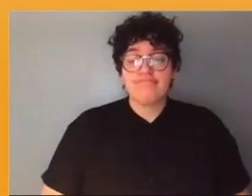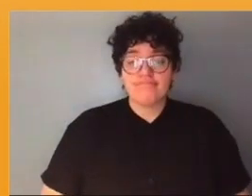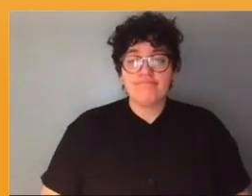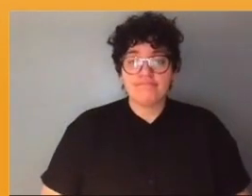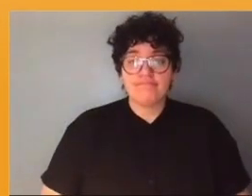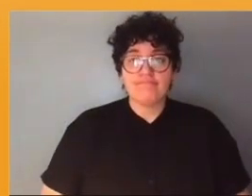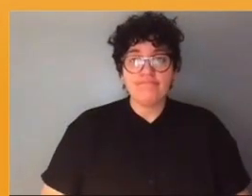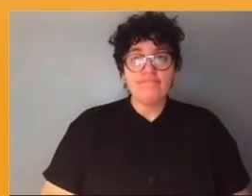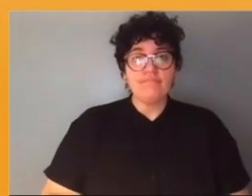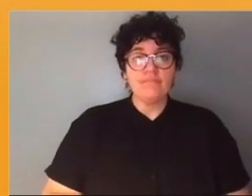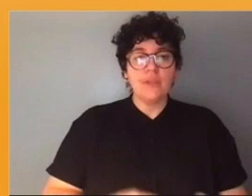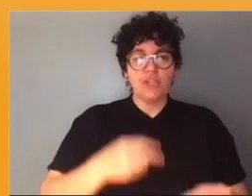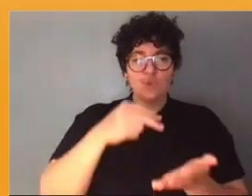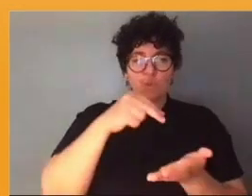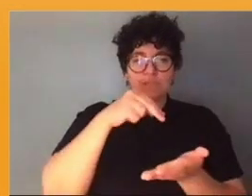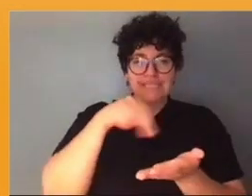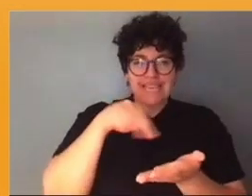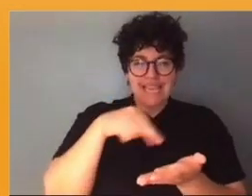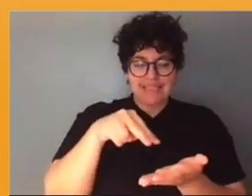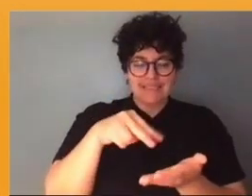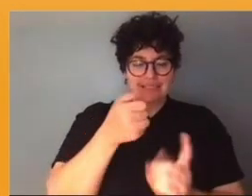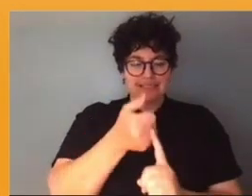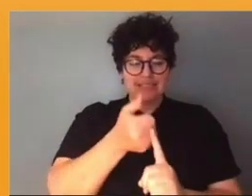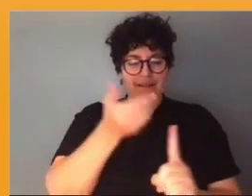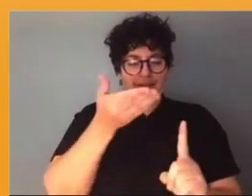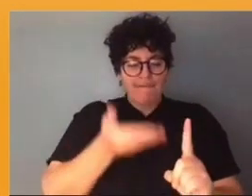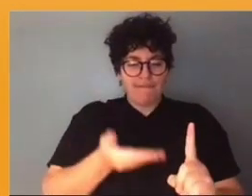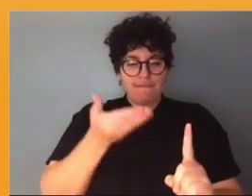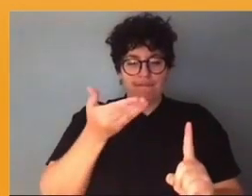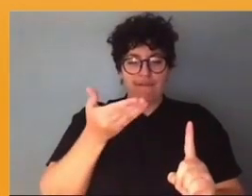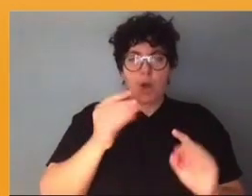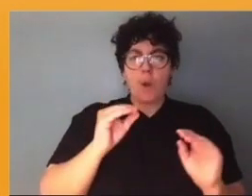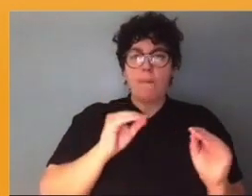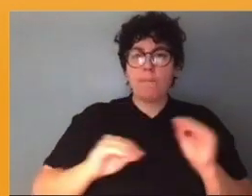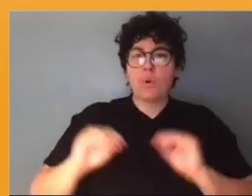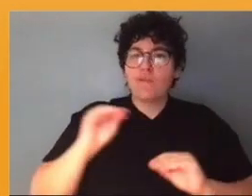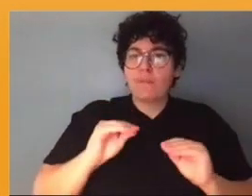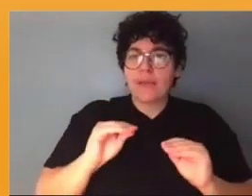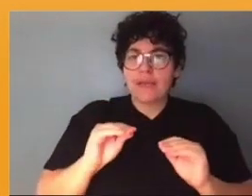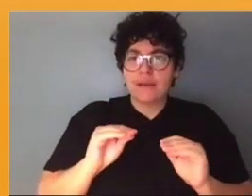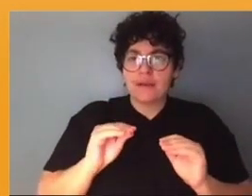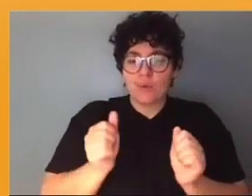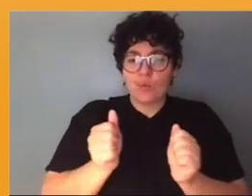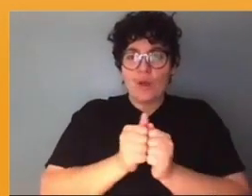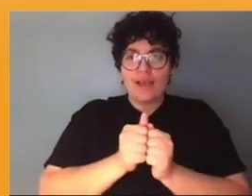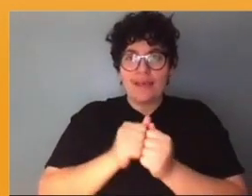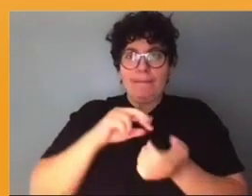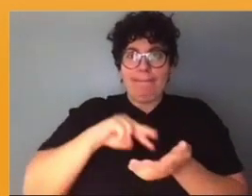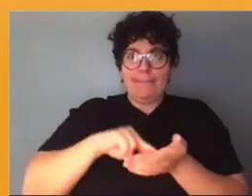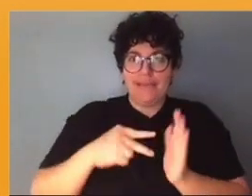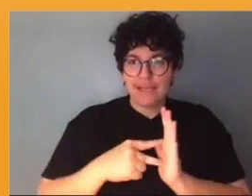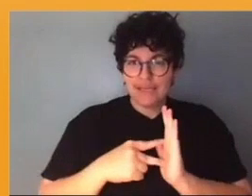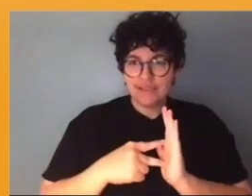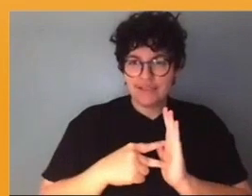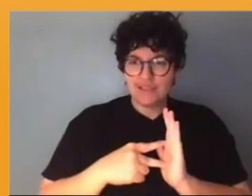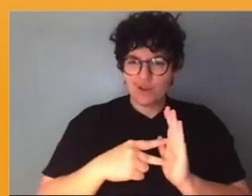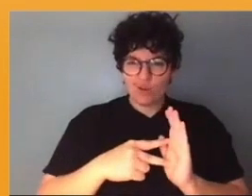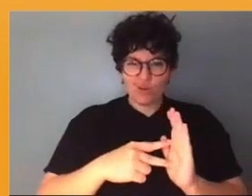as movement with meaning, and what are those meanings that both of your traditions seek to